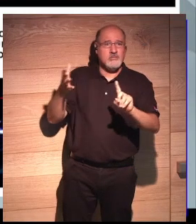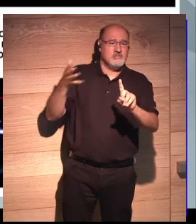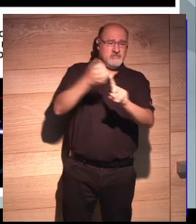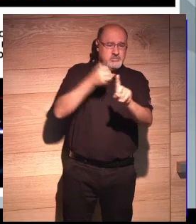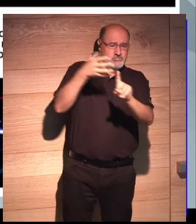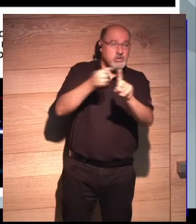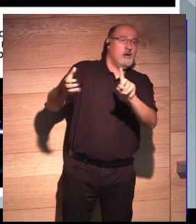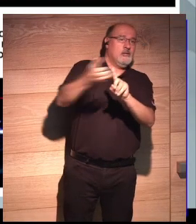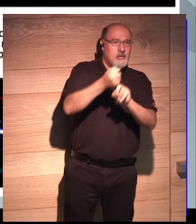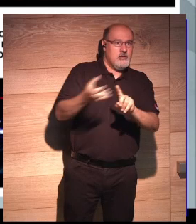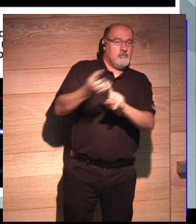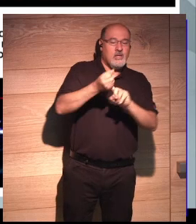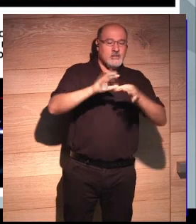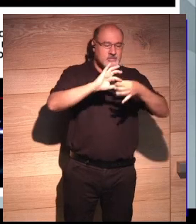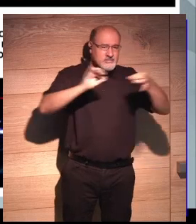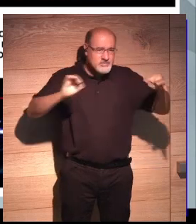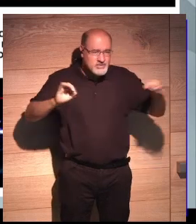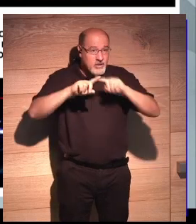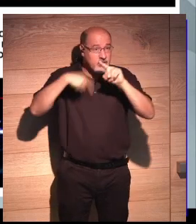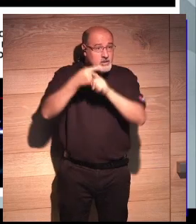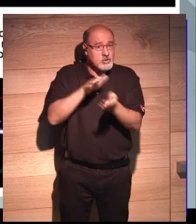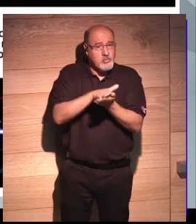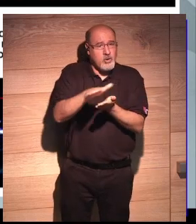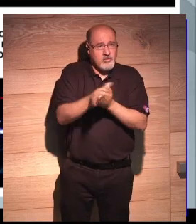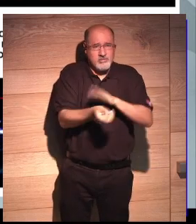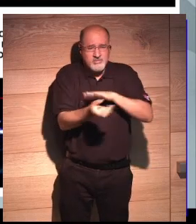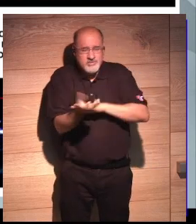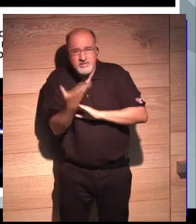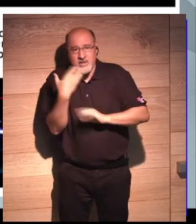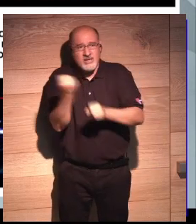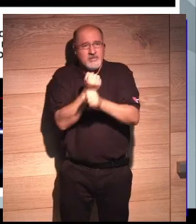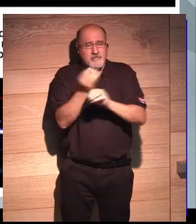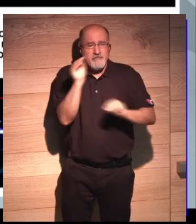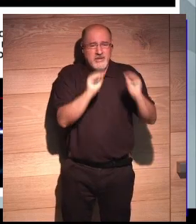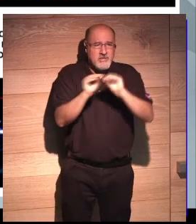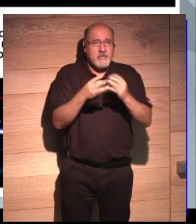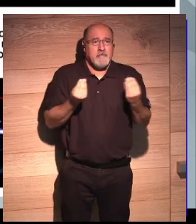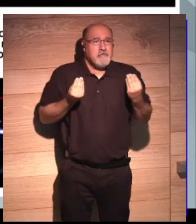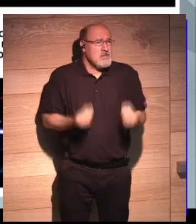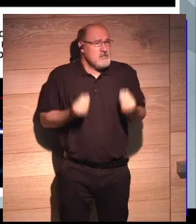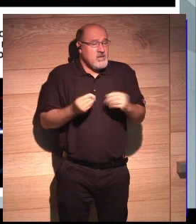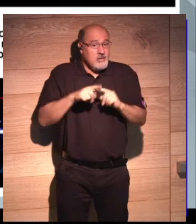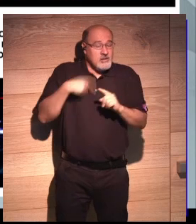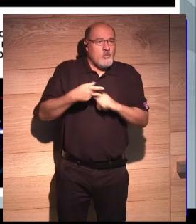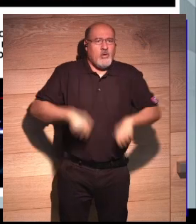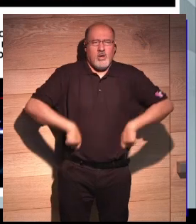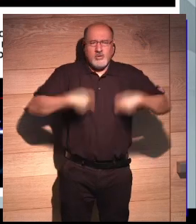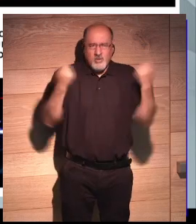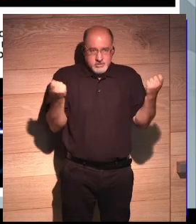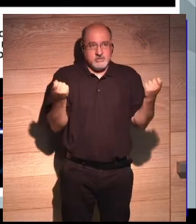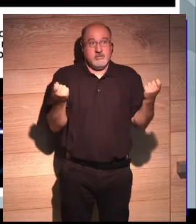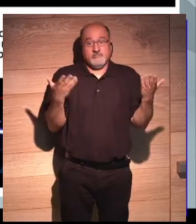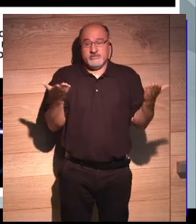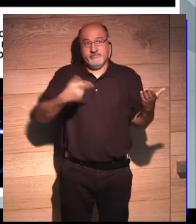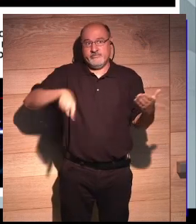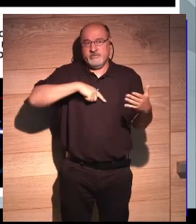post production to be done. And so we need to be hardware agnostic. We can't rely on there just